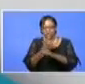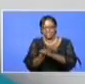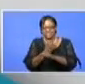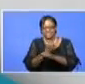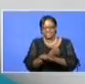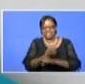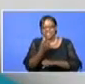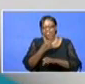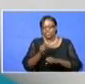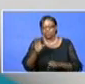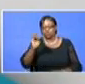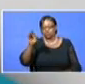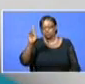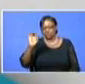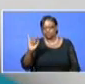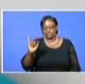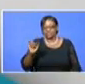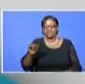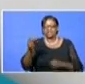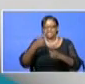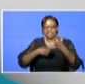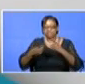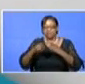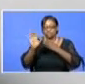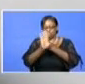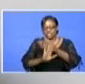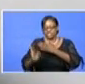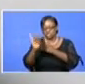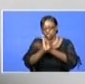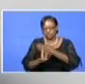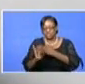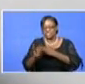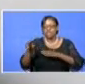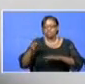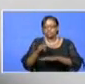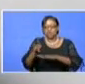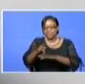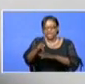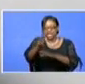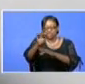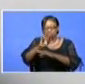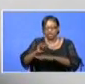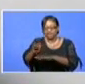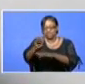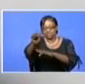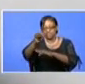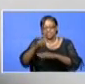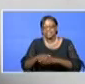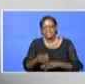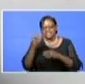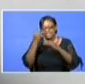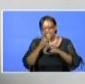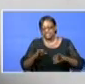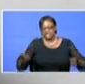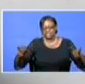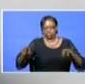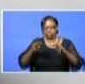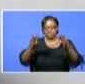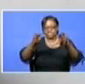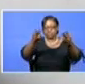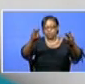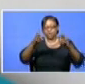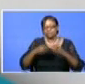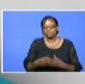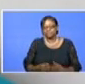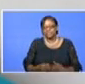The Garifta Update was brought to you by Shield Insurance, Premier Travel, member of the International Air Transport